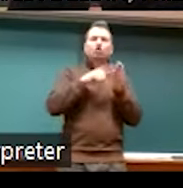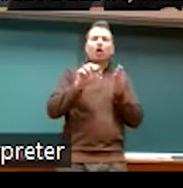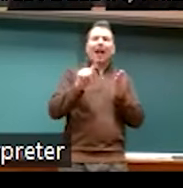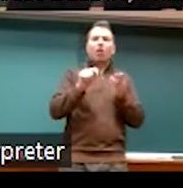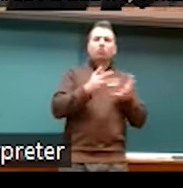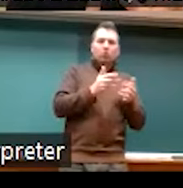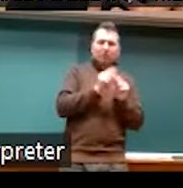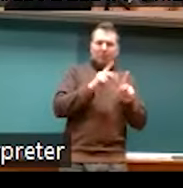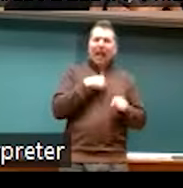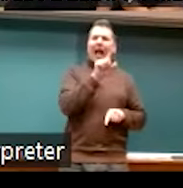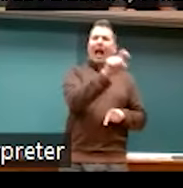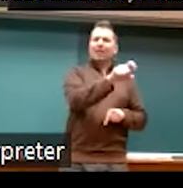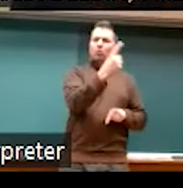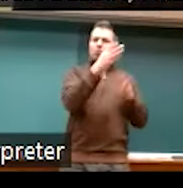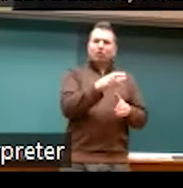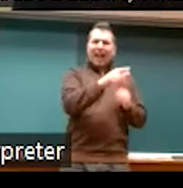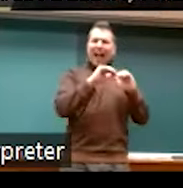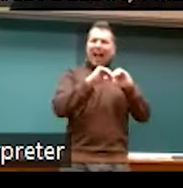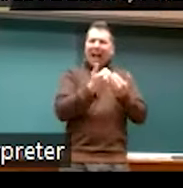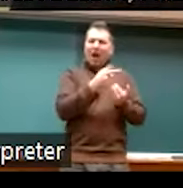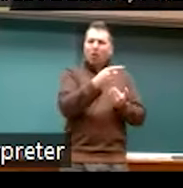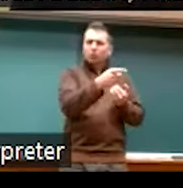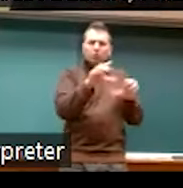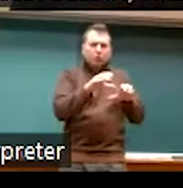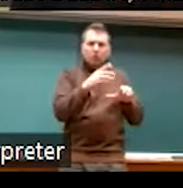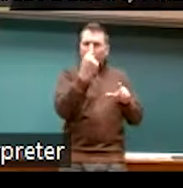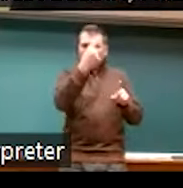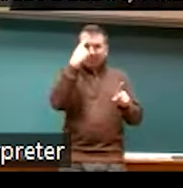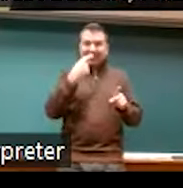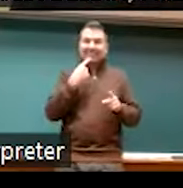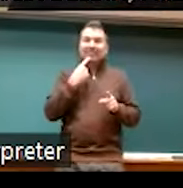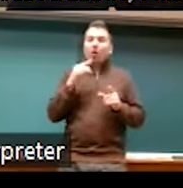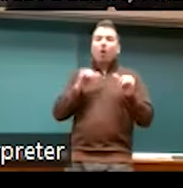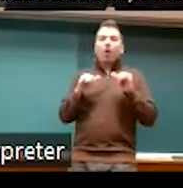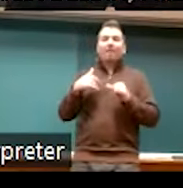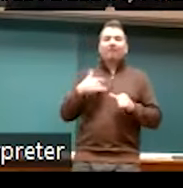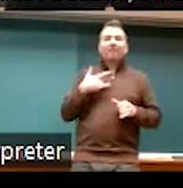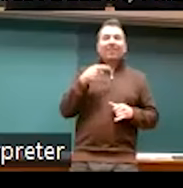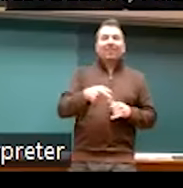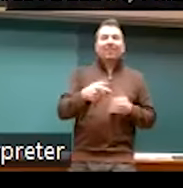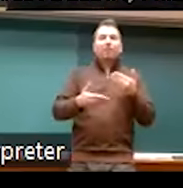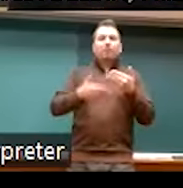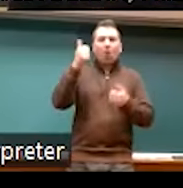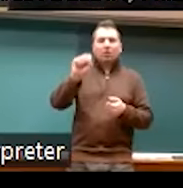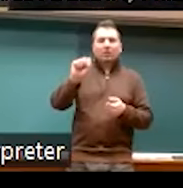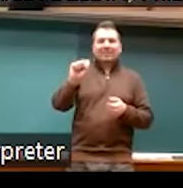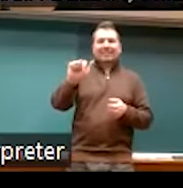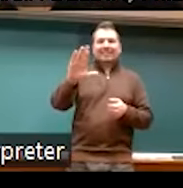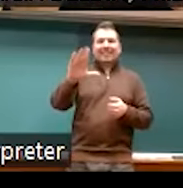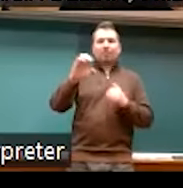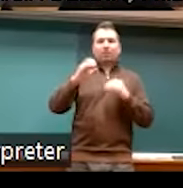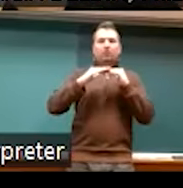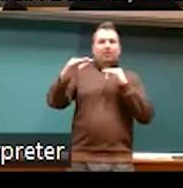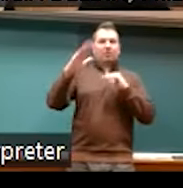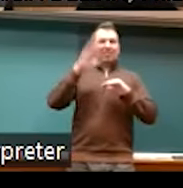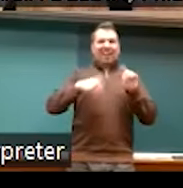really well. This is the most stable I've been since my diagnosis of bipolar disorder. 20 years before. And I looked at her and I must have had